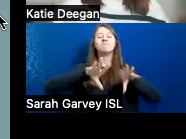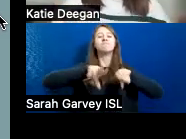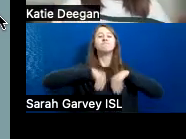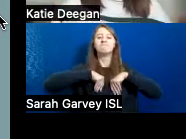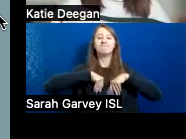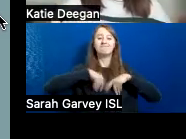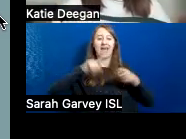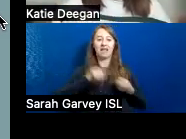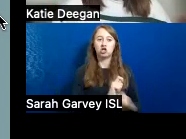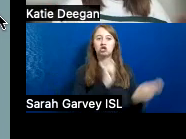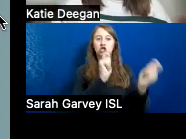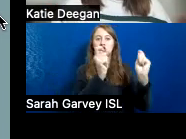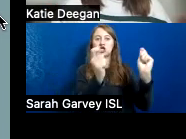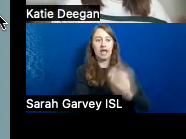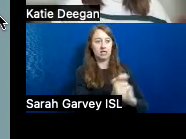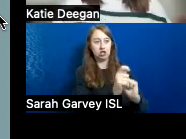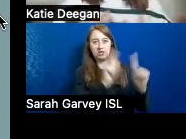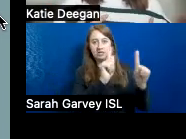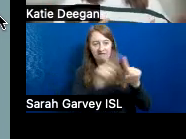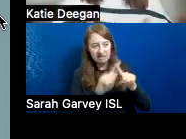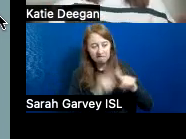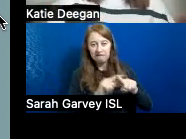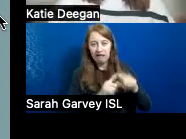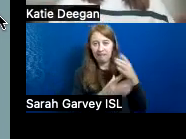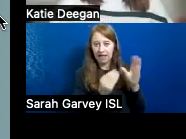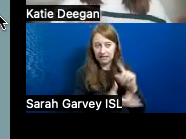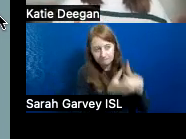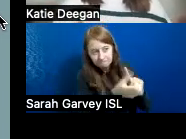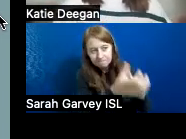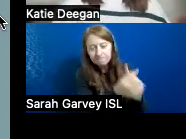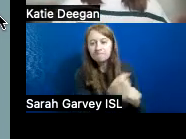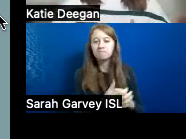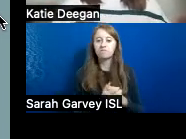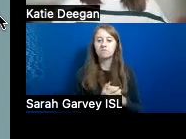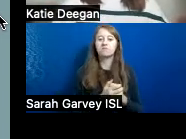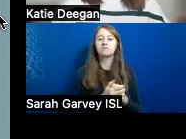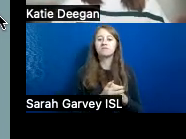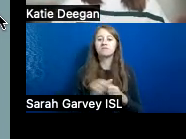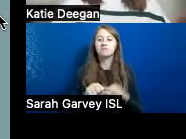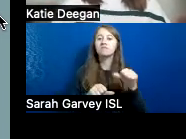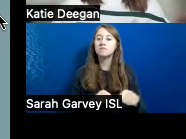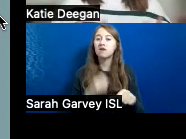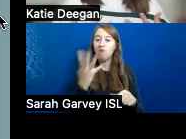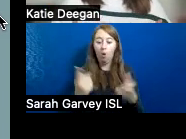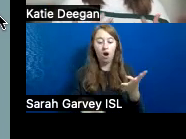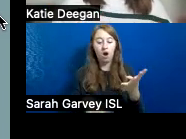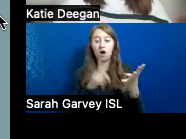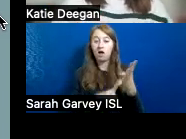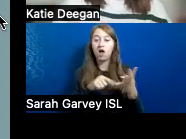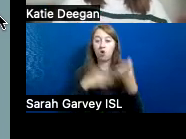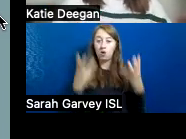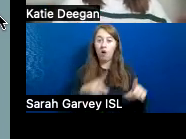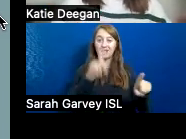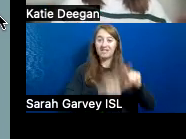the change that they want to see. And then the last, I suppose, is a diverse and representative democracy. We really want to